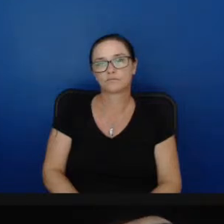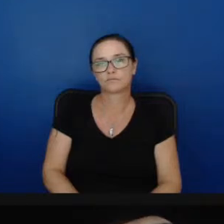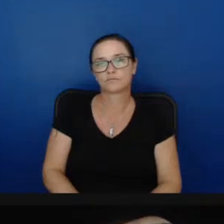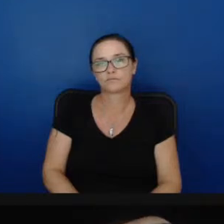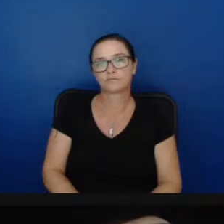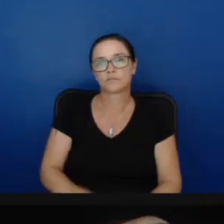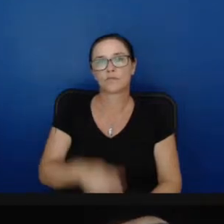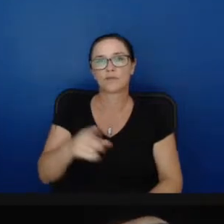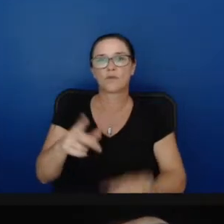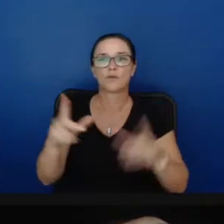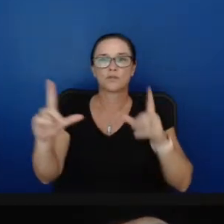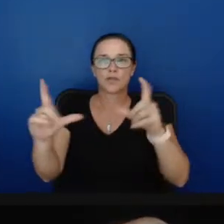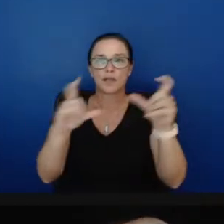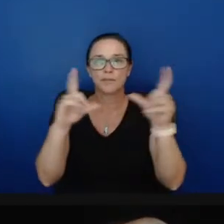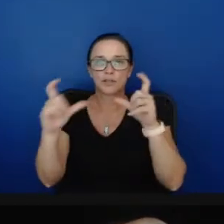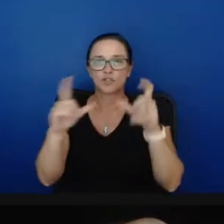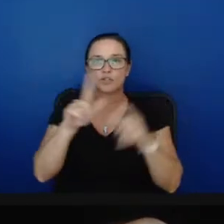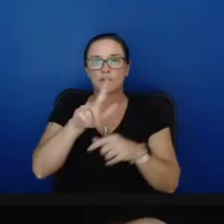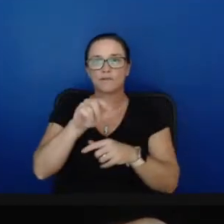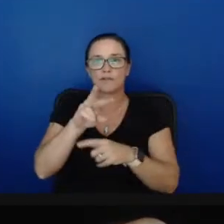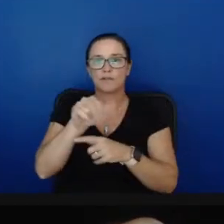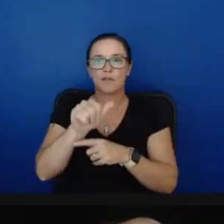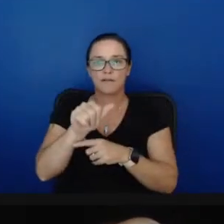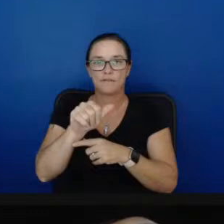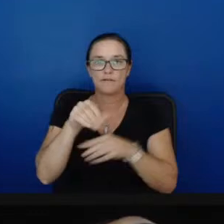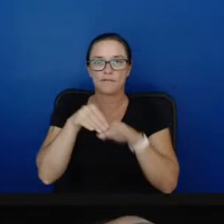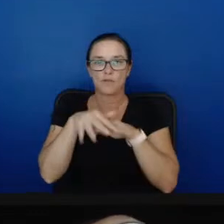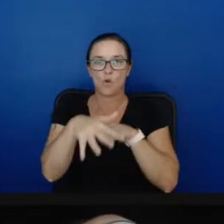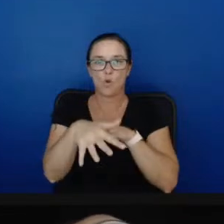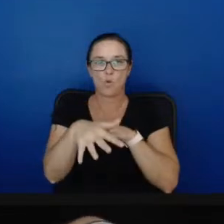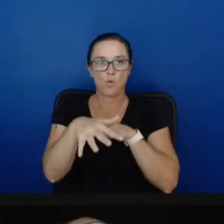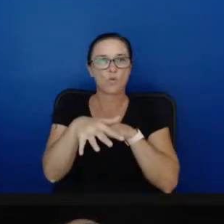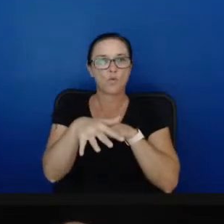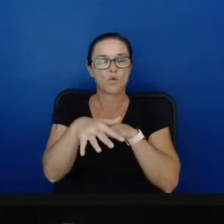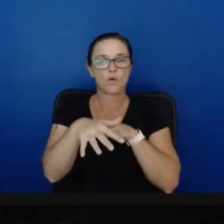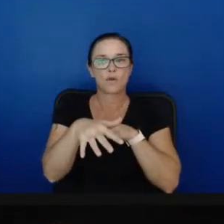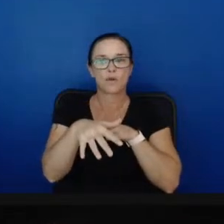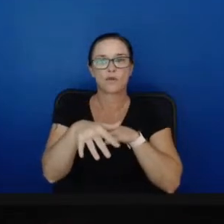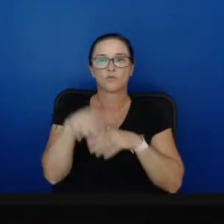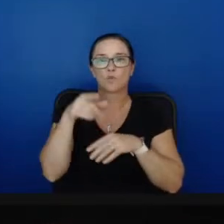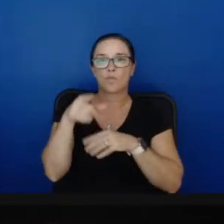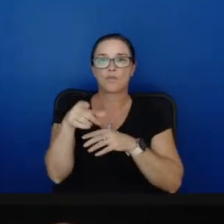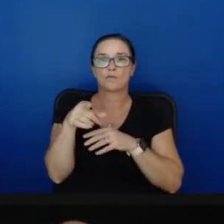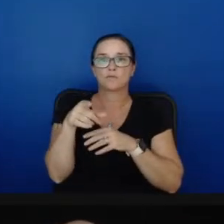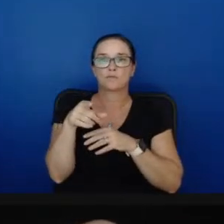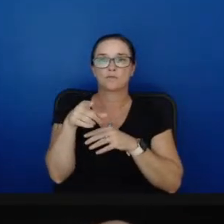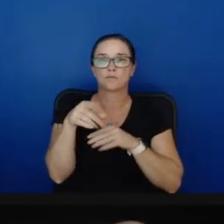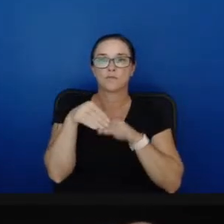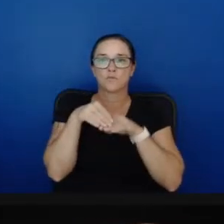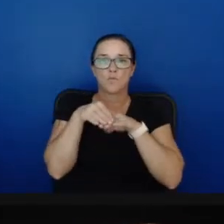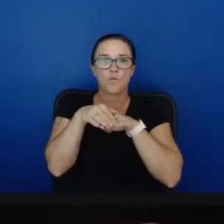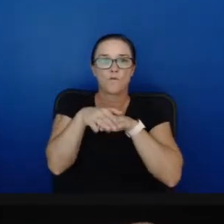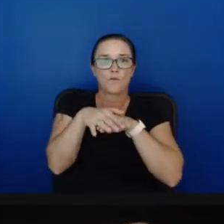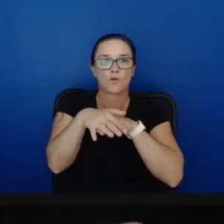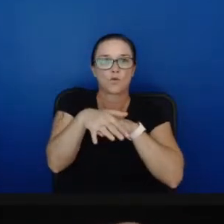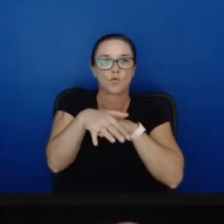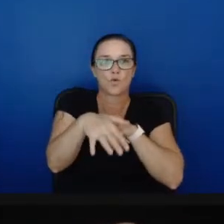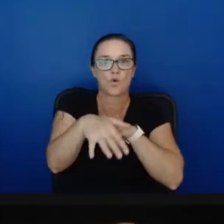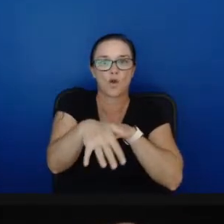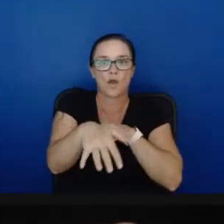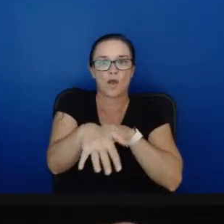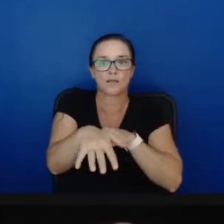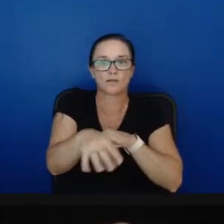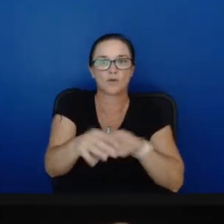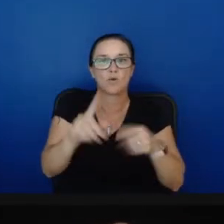taking pictures of lava flows as they progress. So here is a lava flow moving across ground in a flat